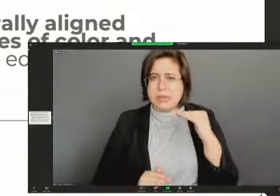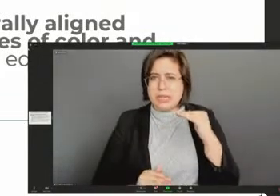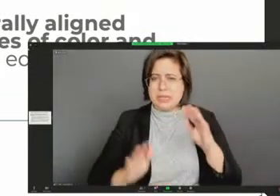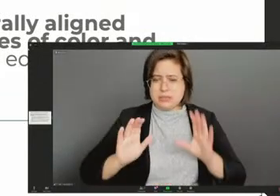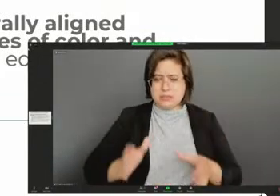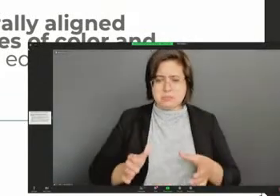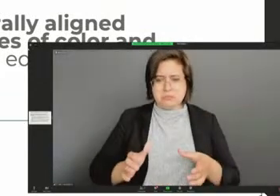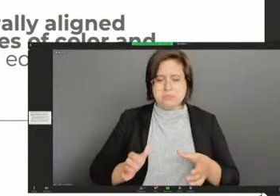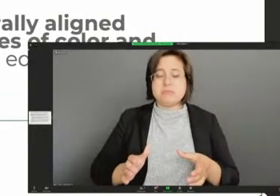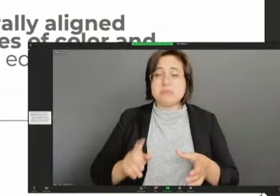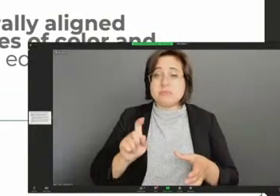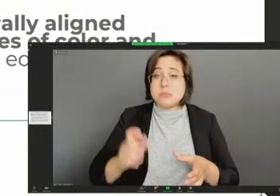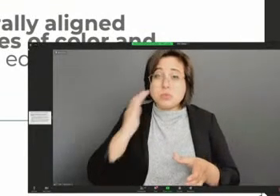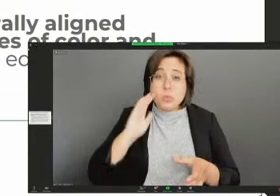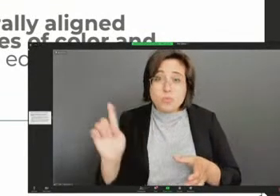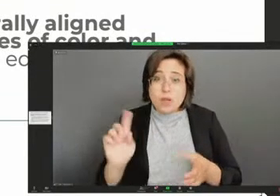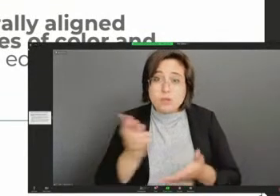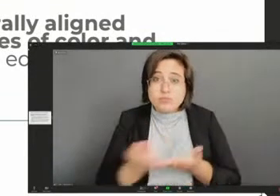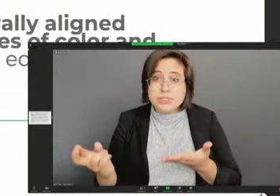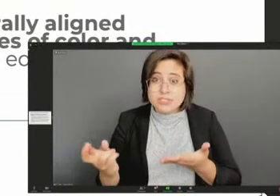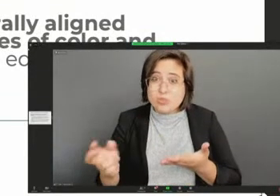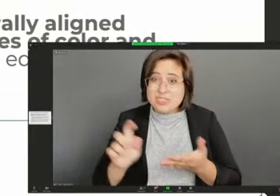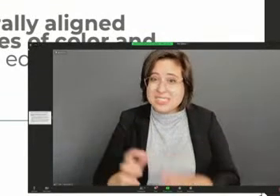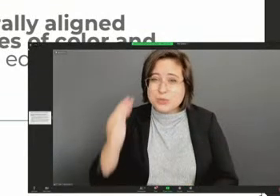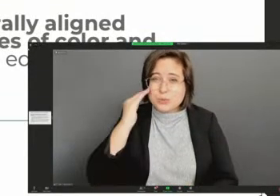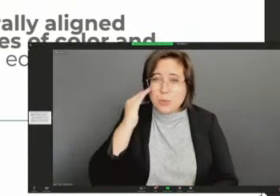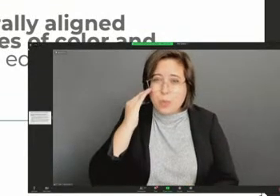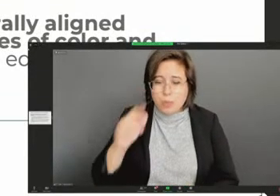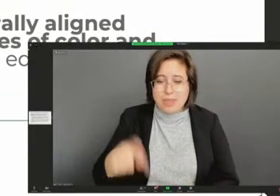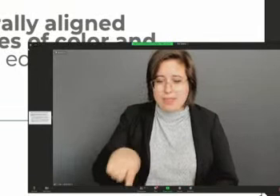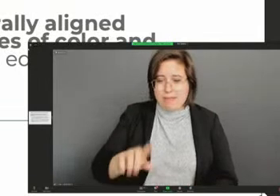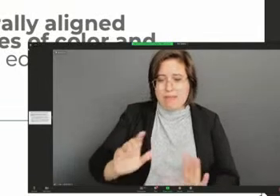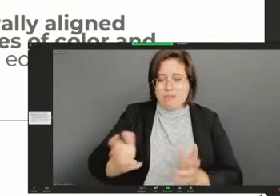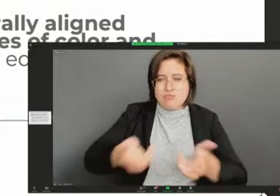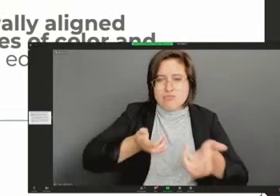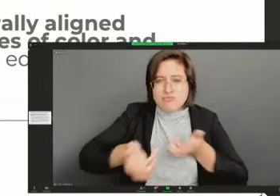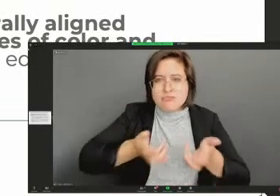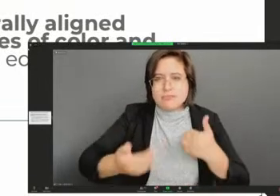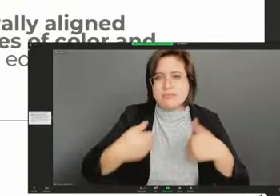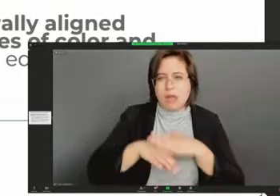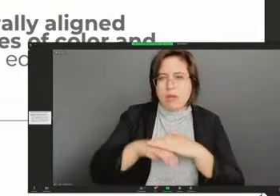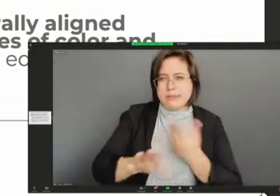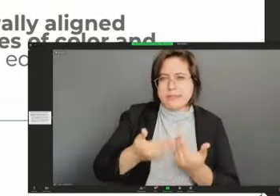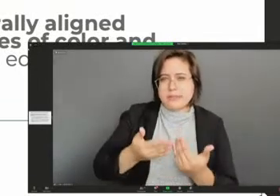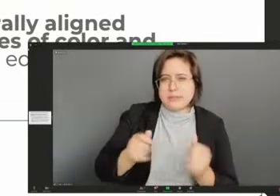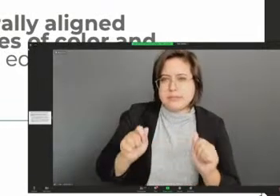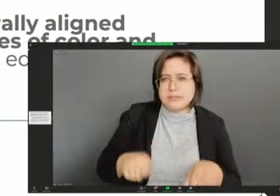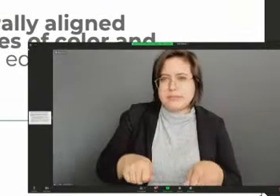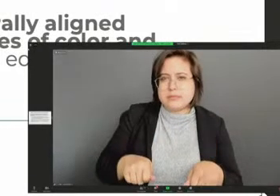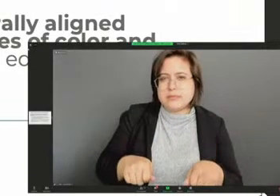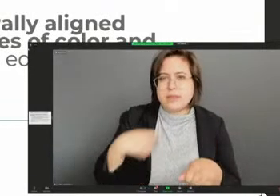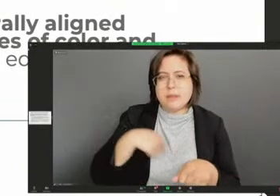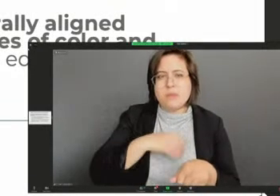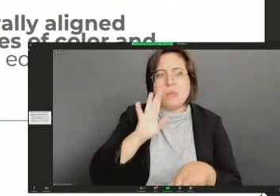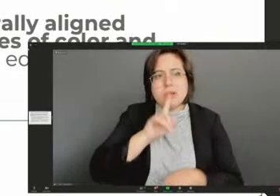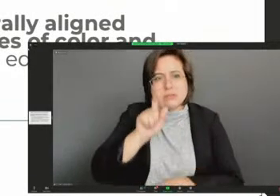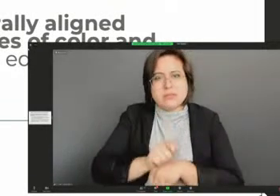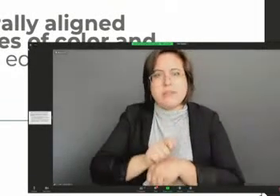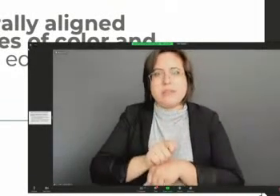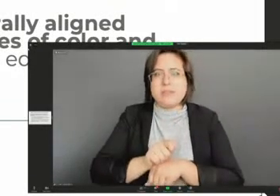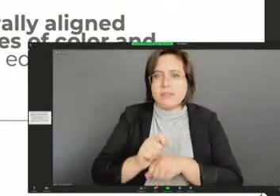those resources are, that they are engaged and they could access it so that we will definitely address